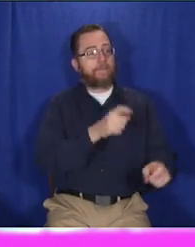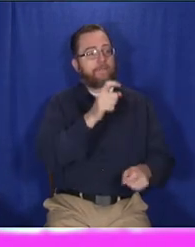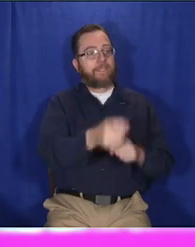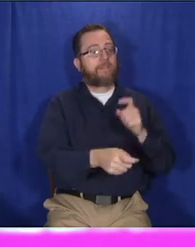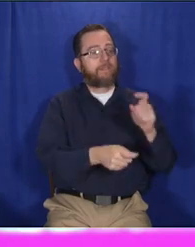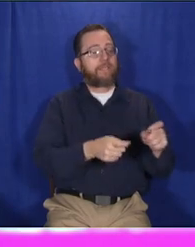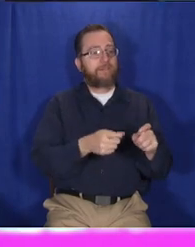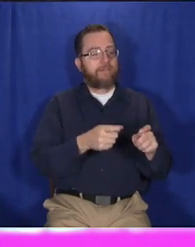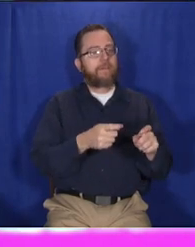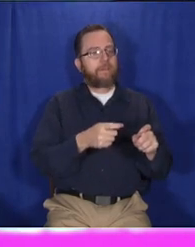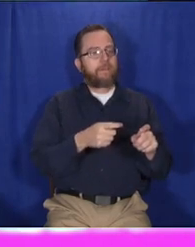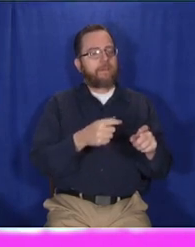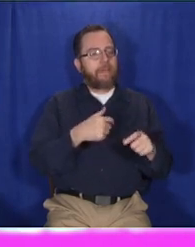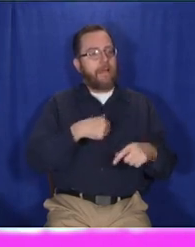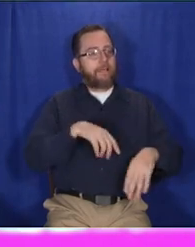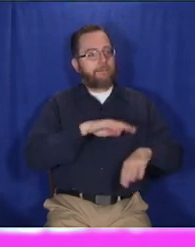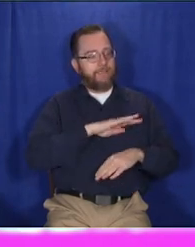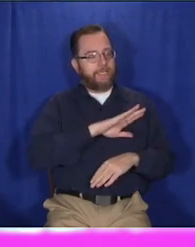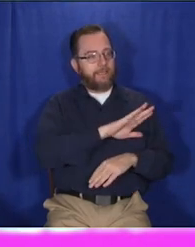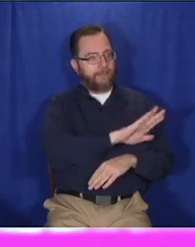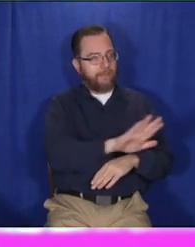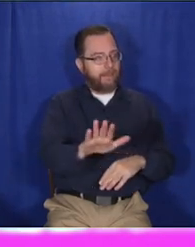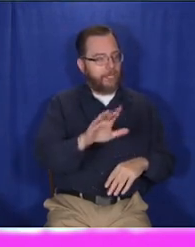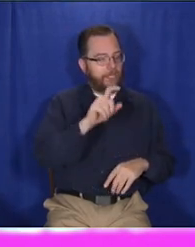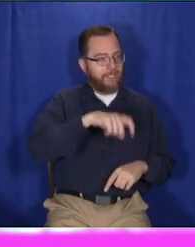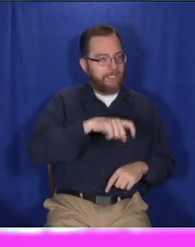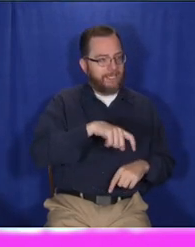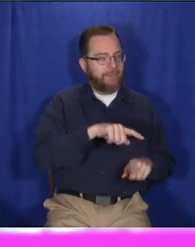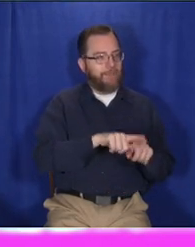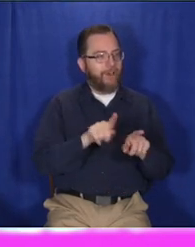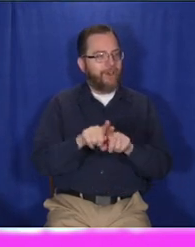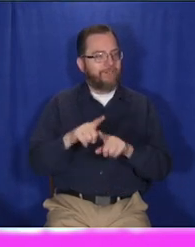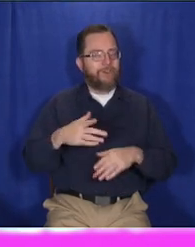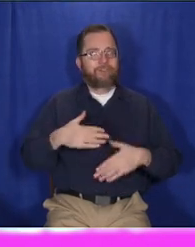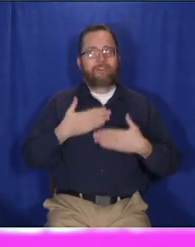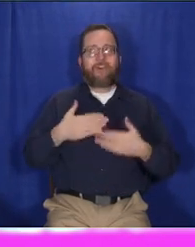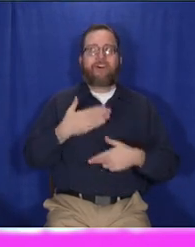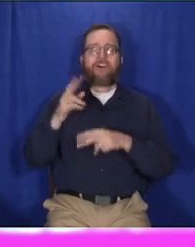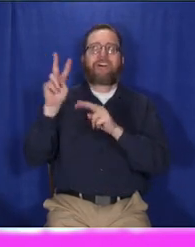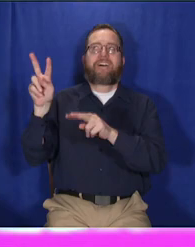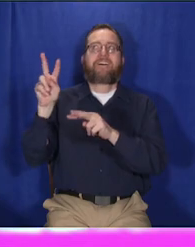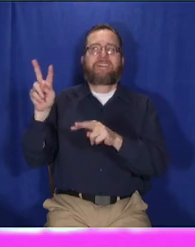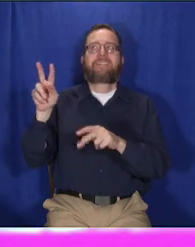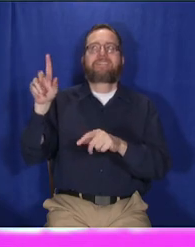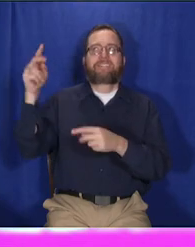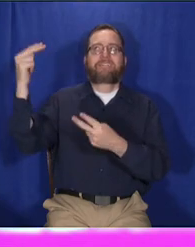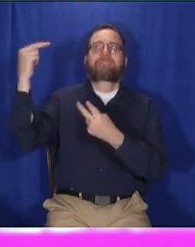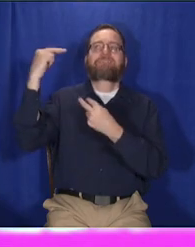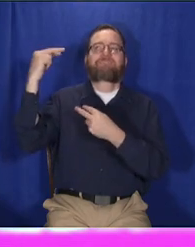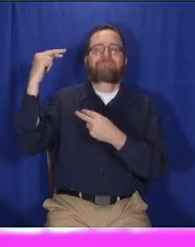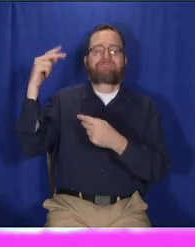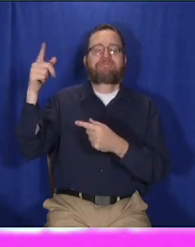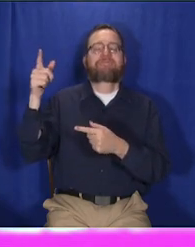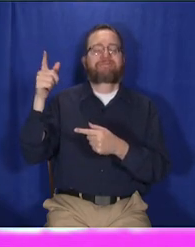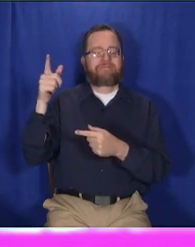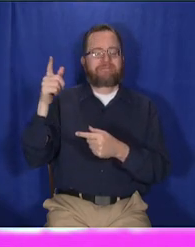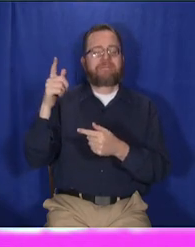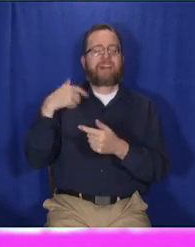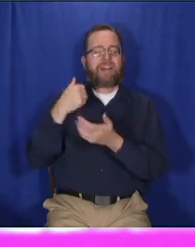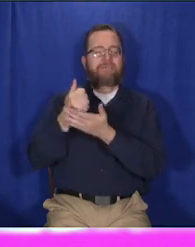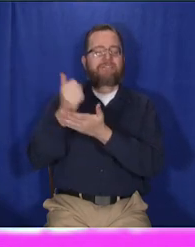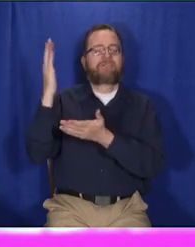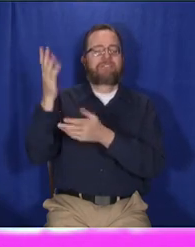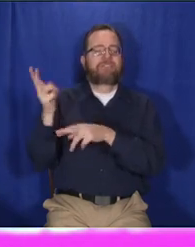joy of meeting your need, but I also get the joy of anticipating that my heavenly Father one day is going